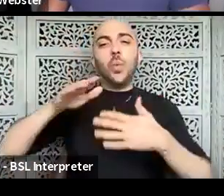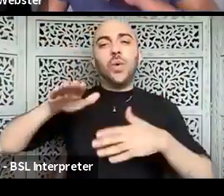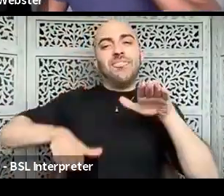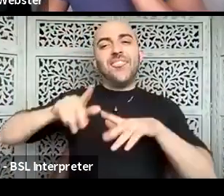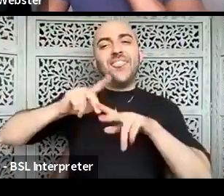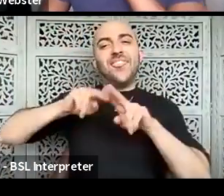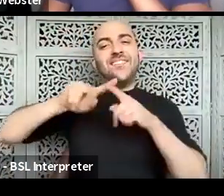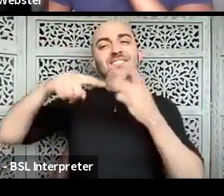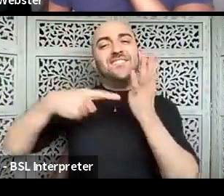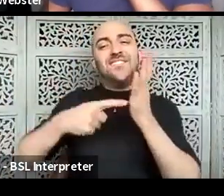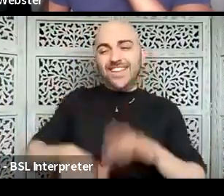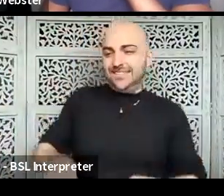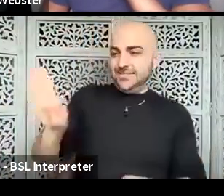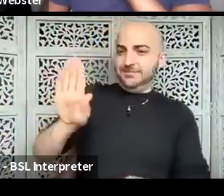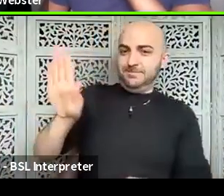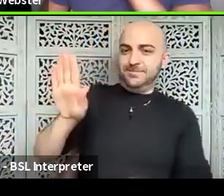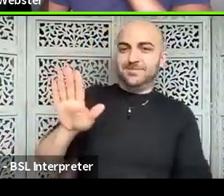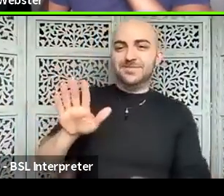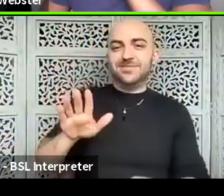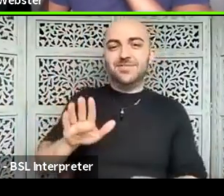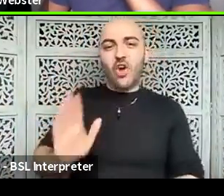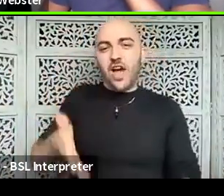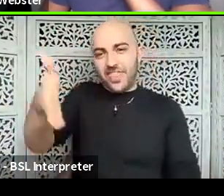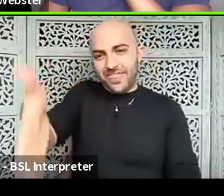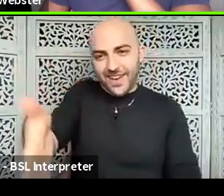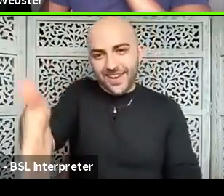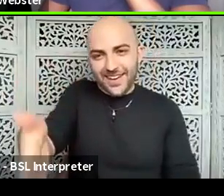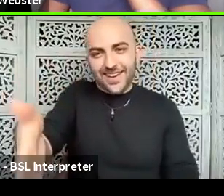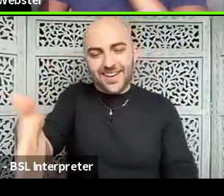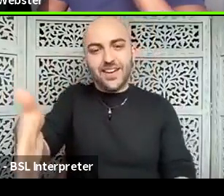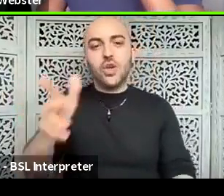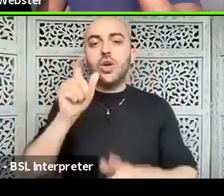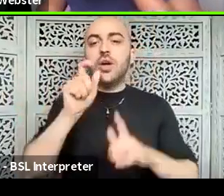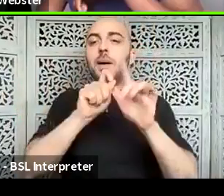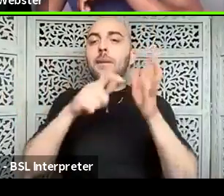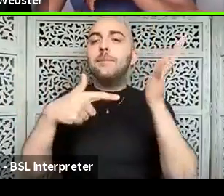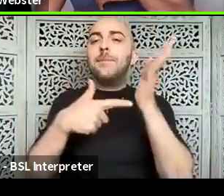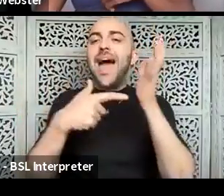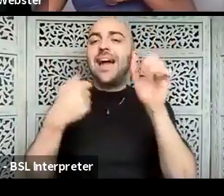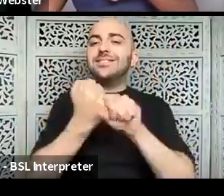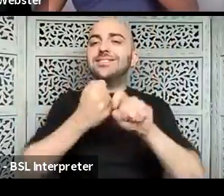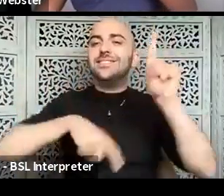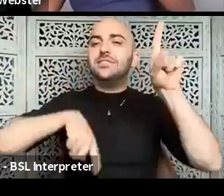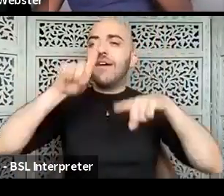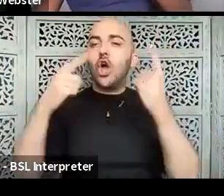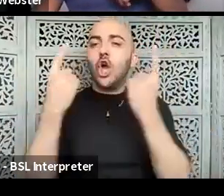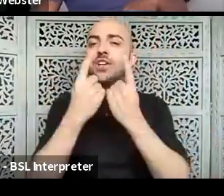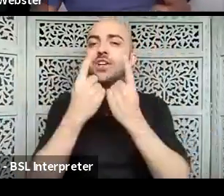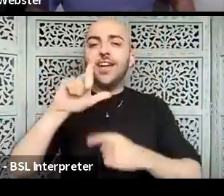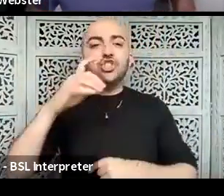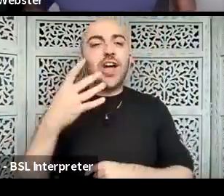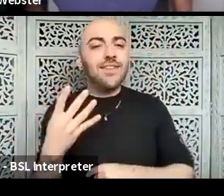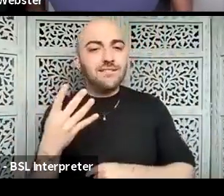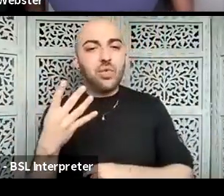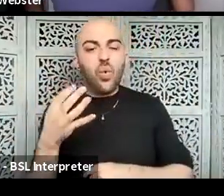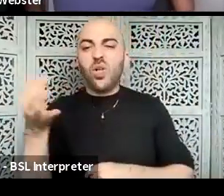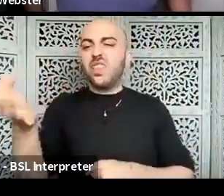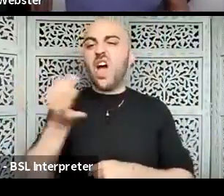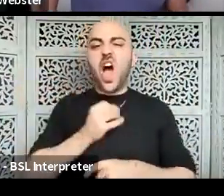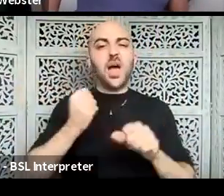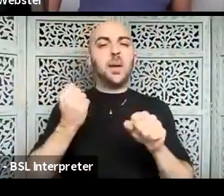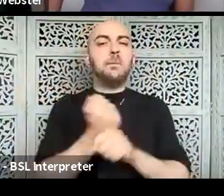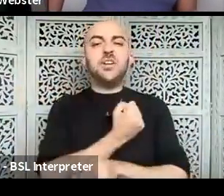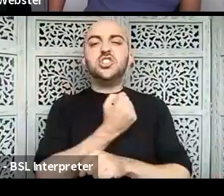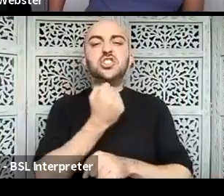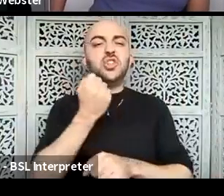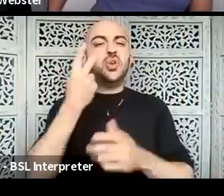packed indie diversity thing at Channel 4. And they asked me to do like a 2 minutes on, because we